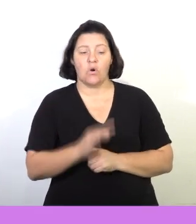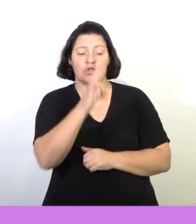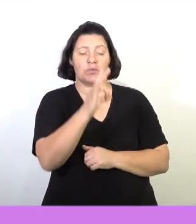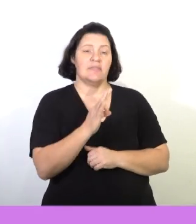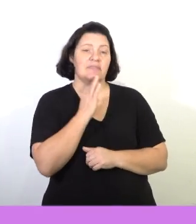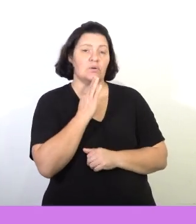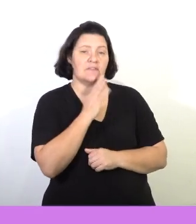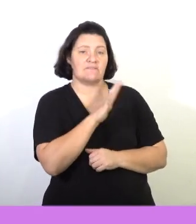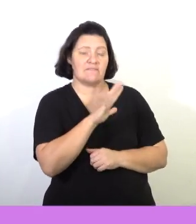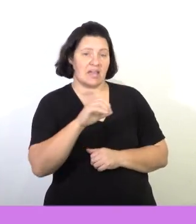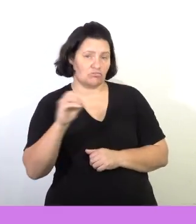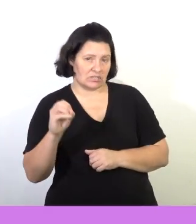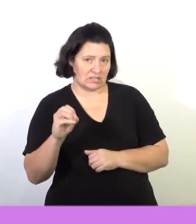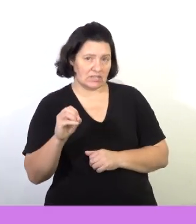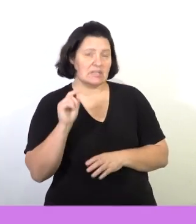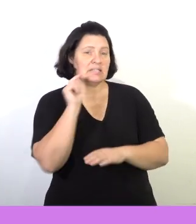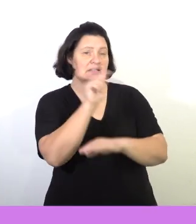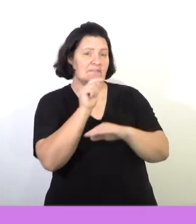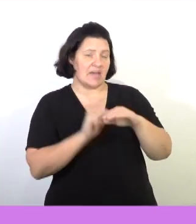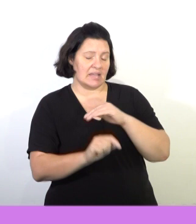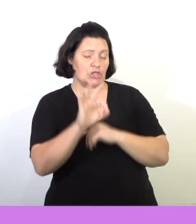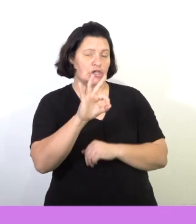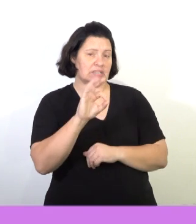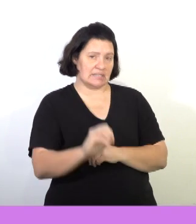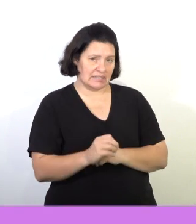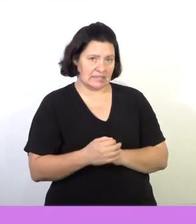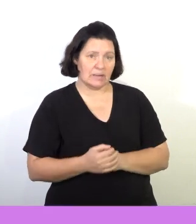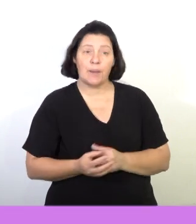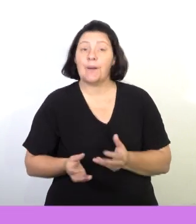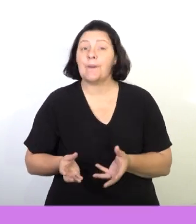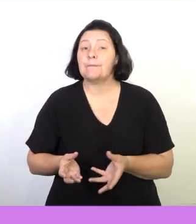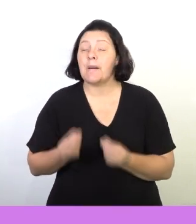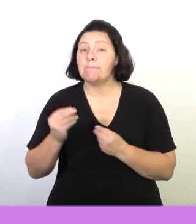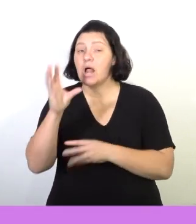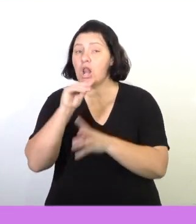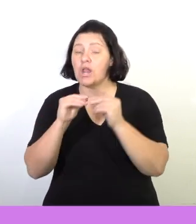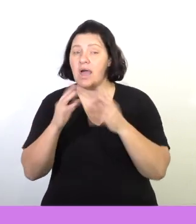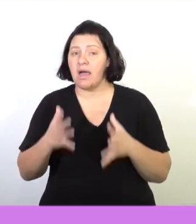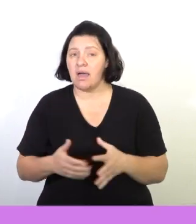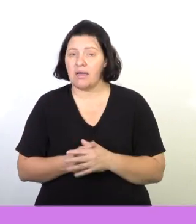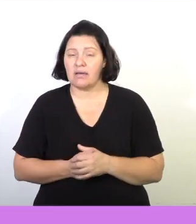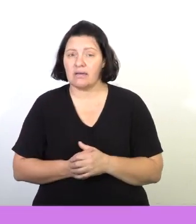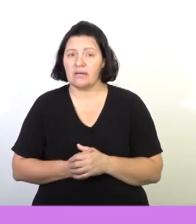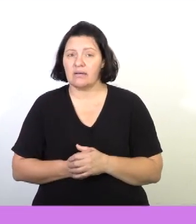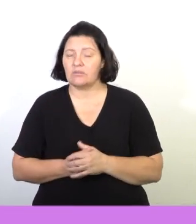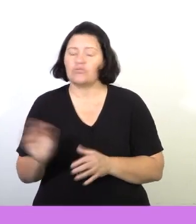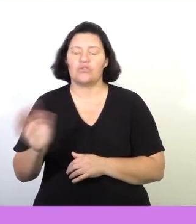We say 3,500 divided by 30. We get how many